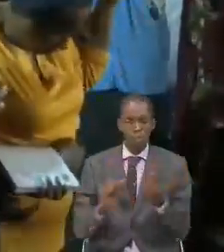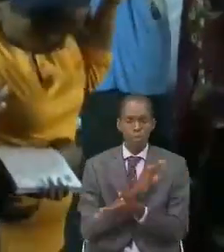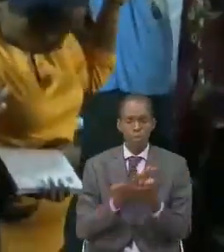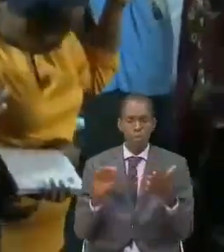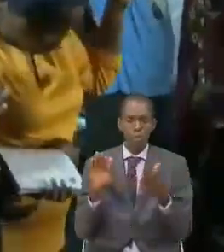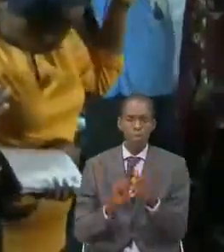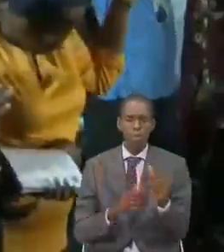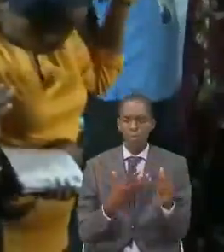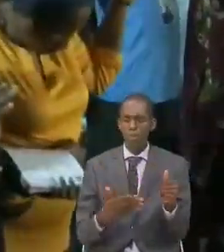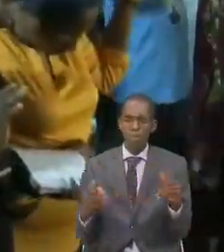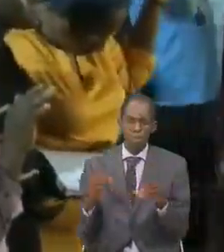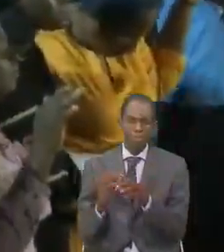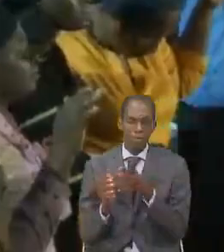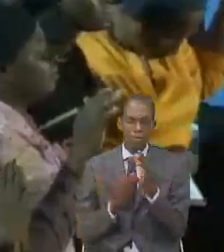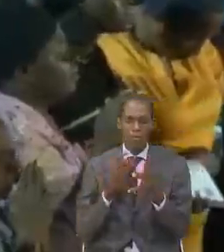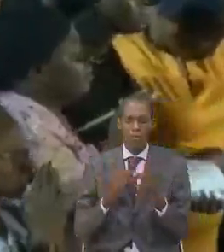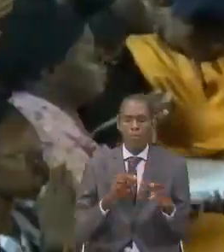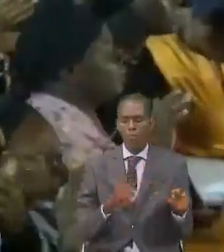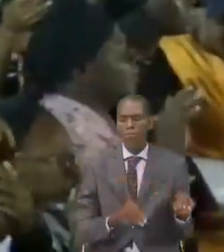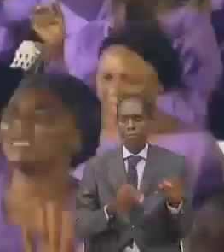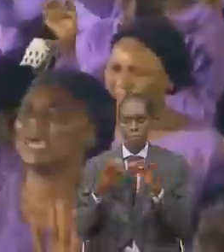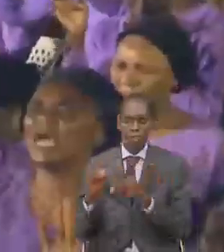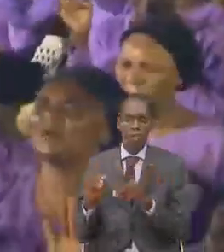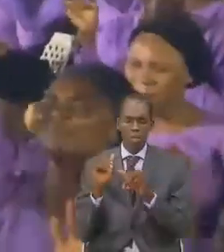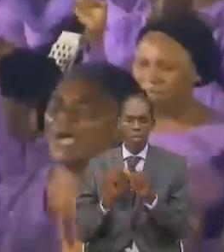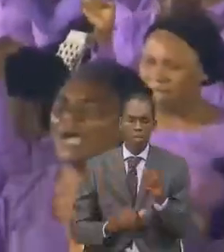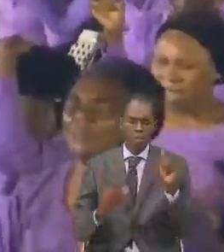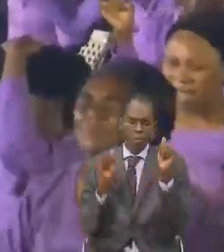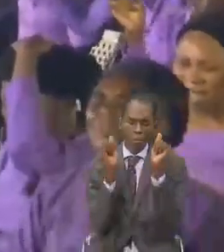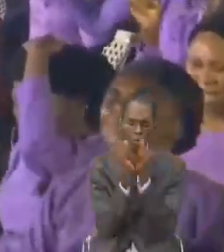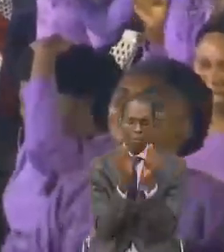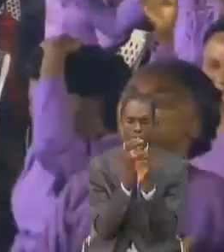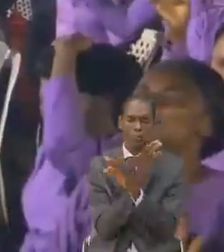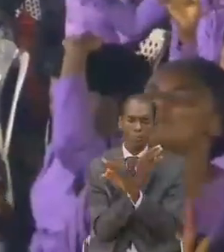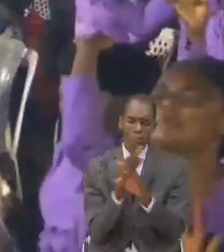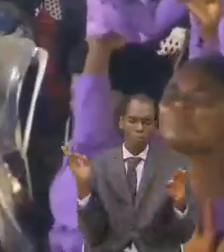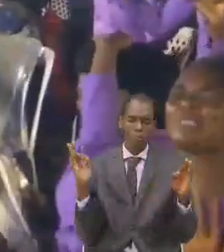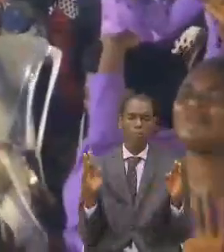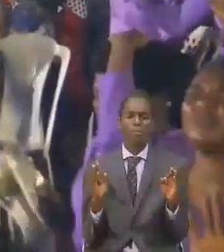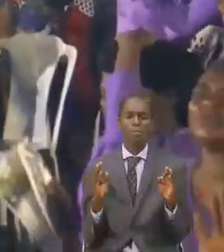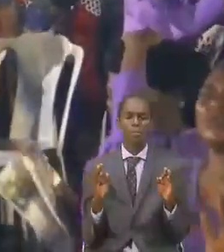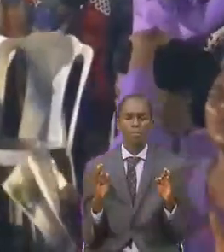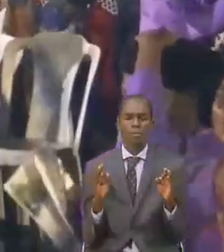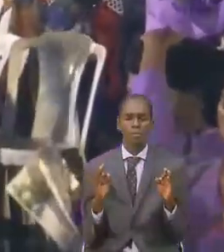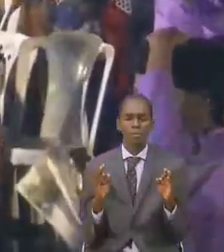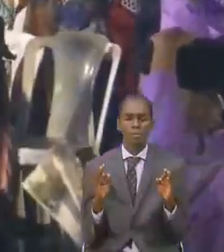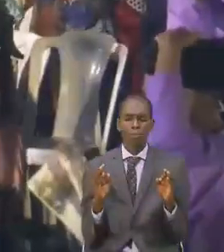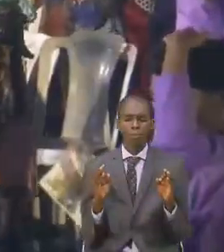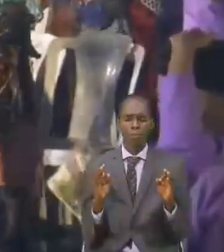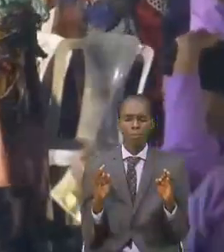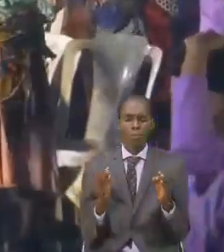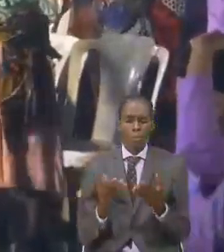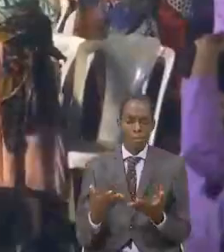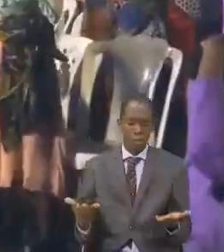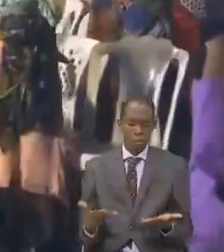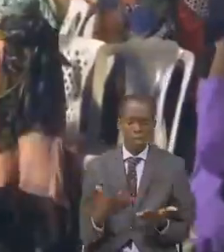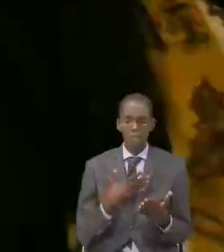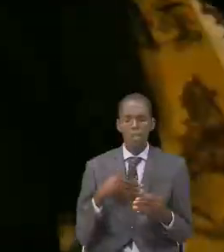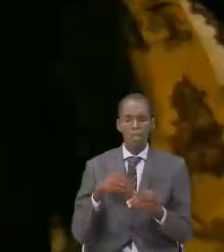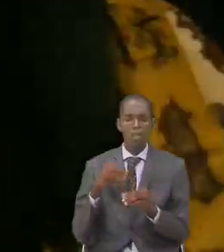the devil, destroy everything. Set every captive